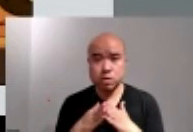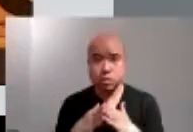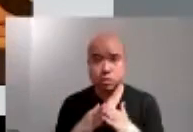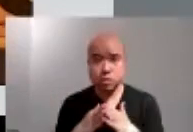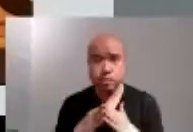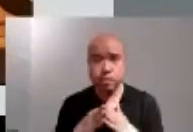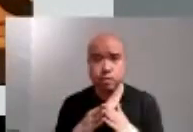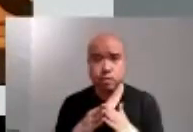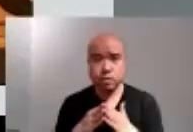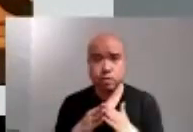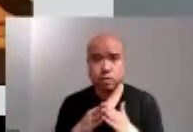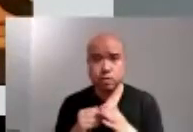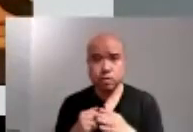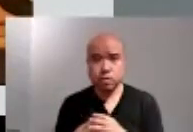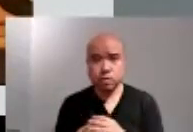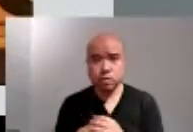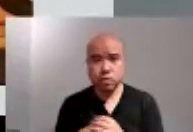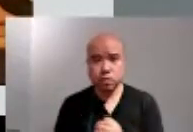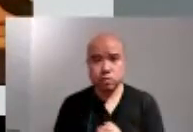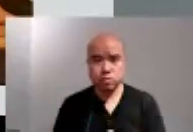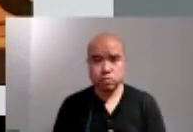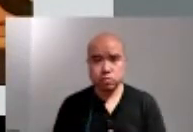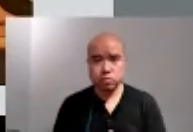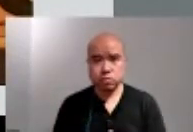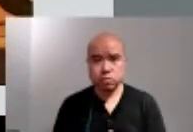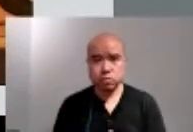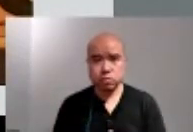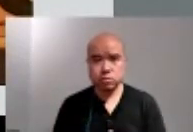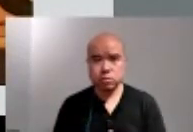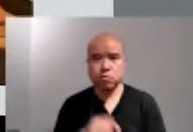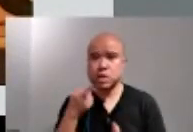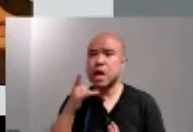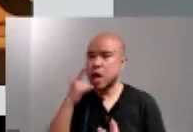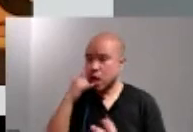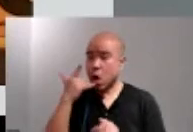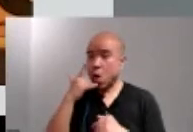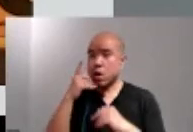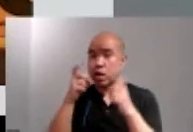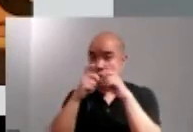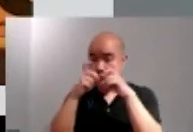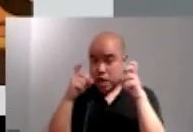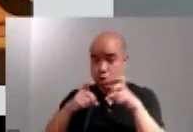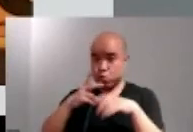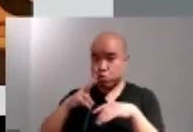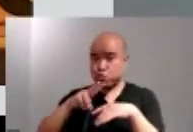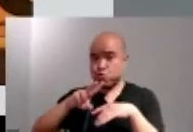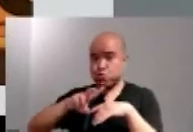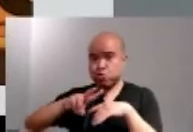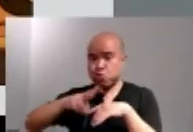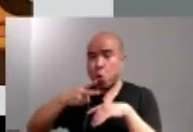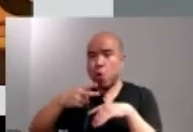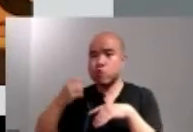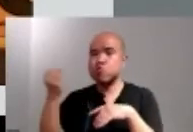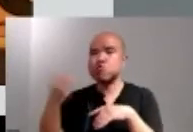startup that conducts urban regeneration projects with the belief for creating the space and